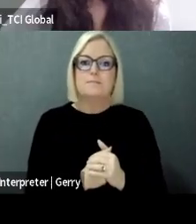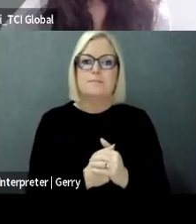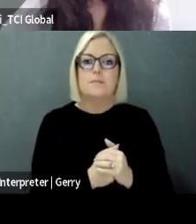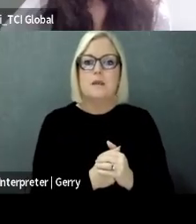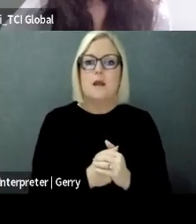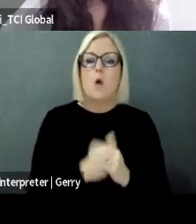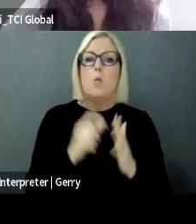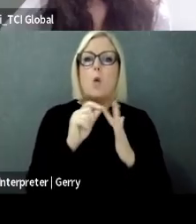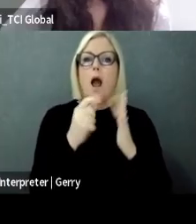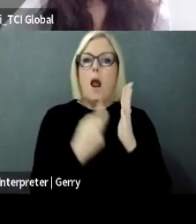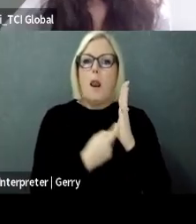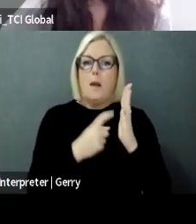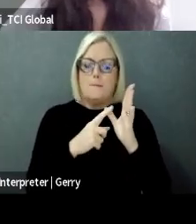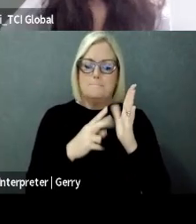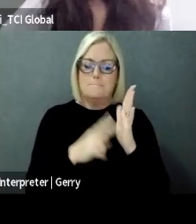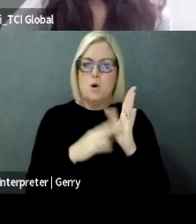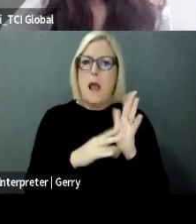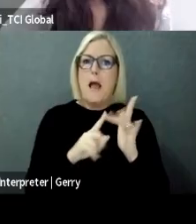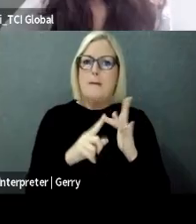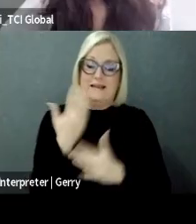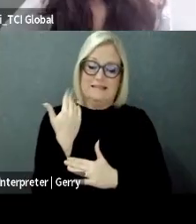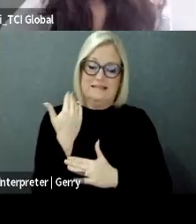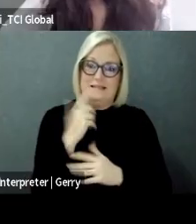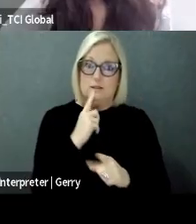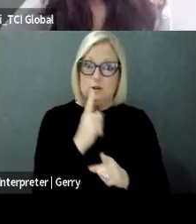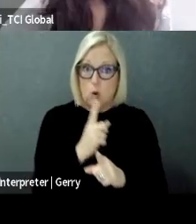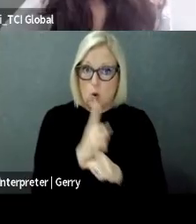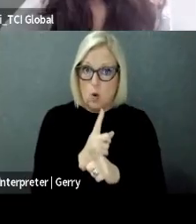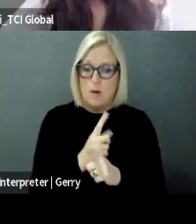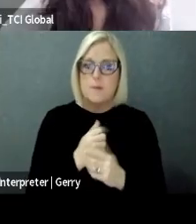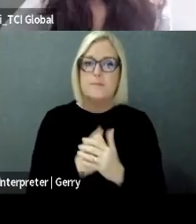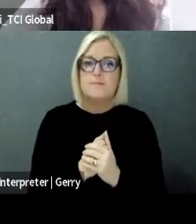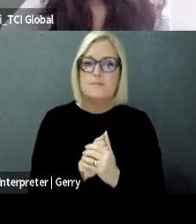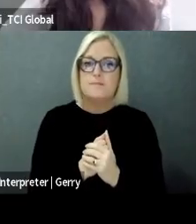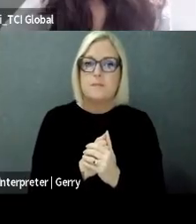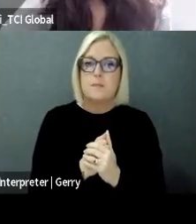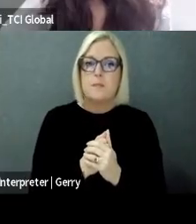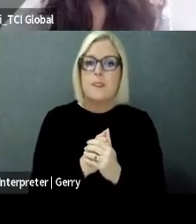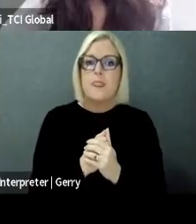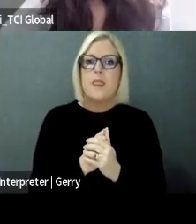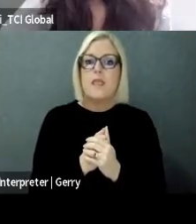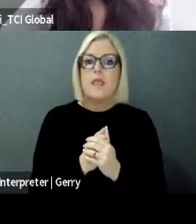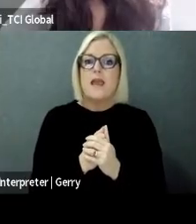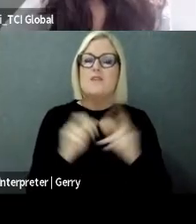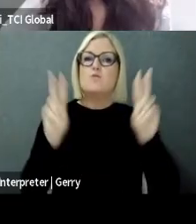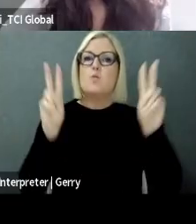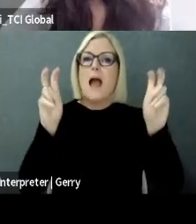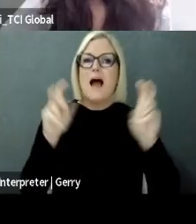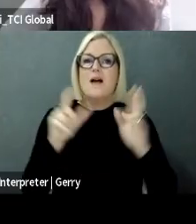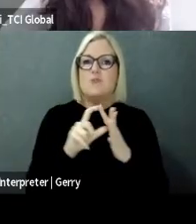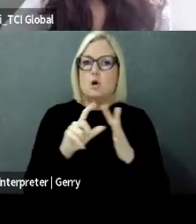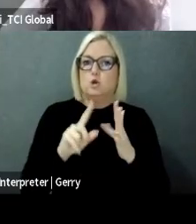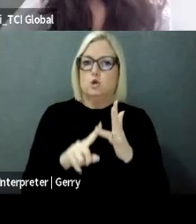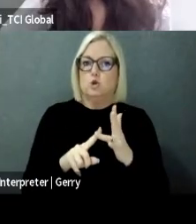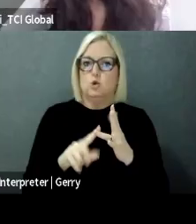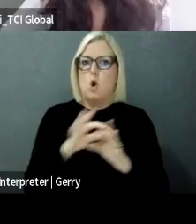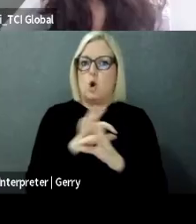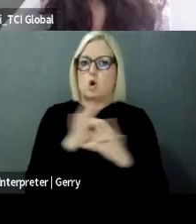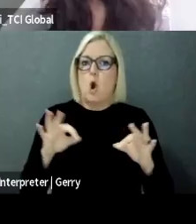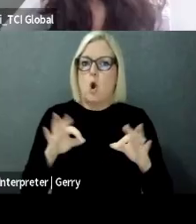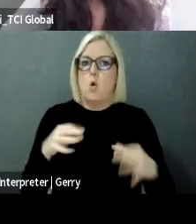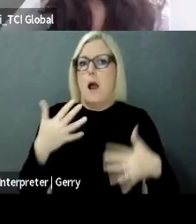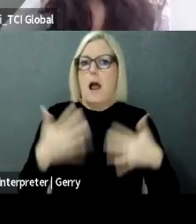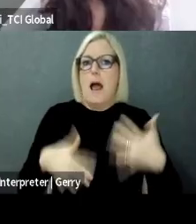what Pranami was just saying, I think that having those do no harm screens within programs are absolutely